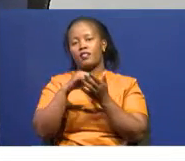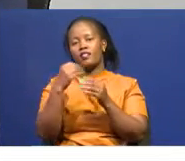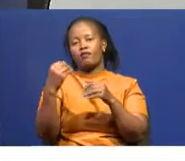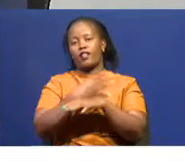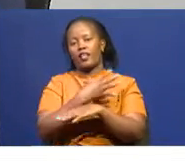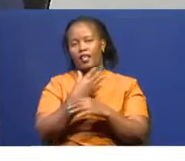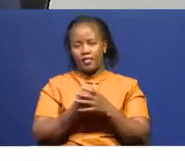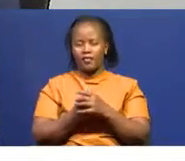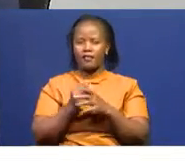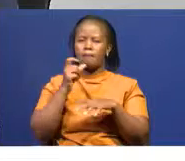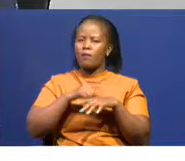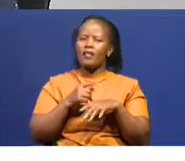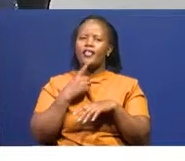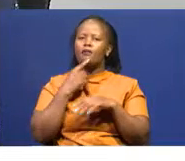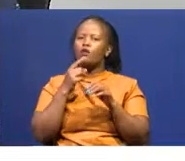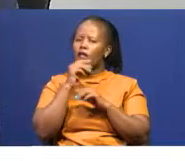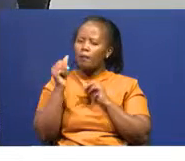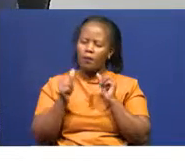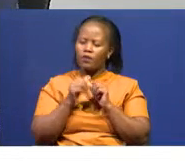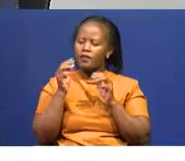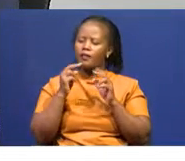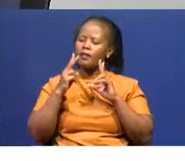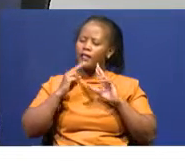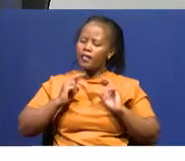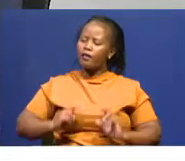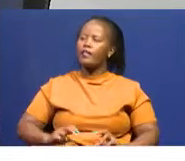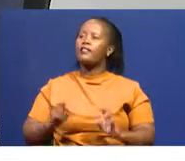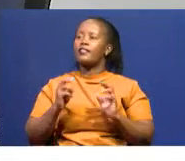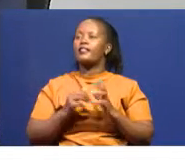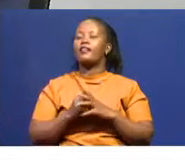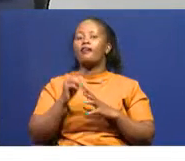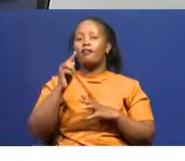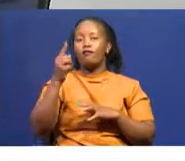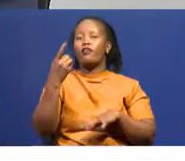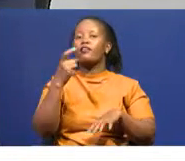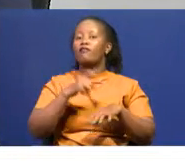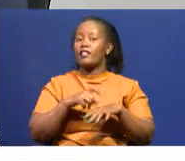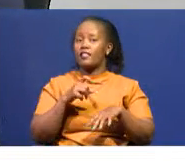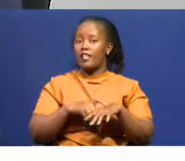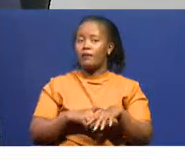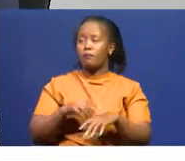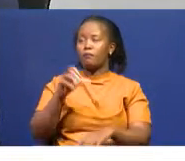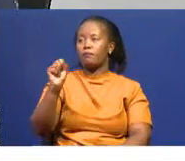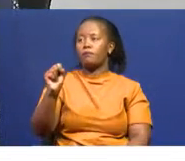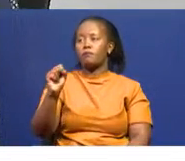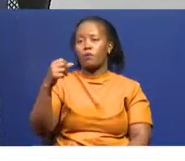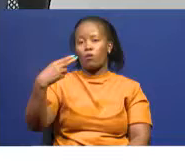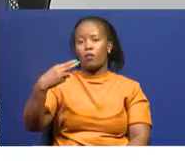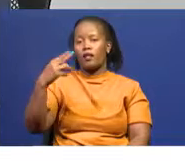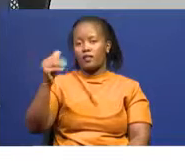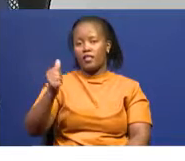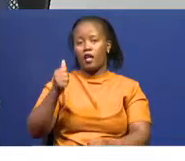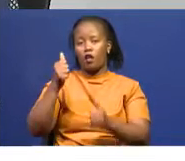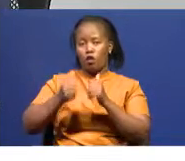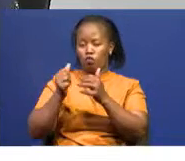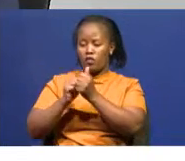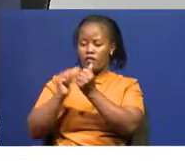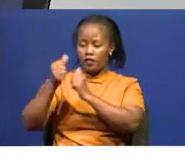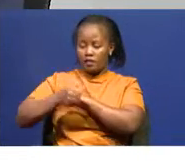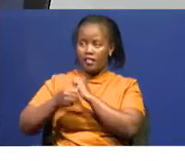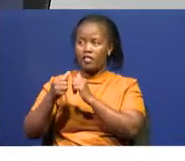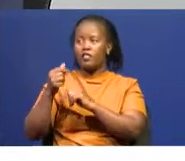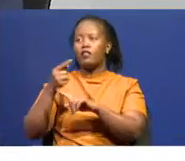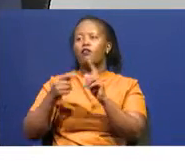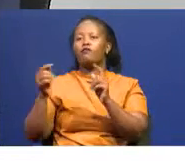talk about diagnostic, remember, for the first time, SHA, which is, we've graduated from NHIF, under SHA,